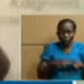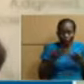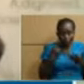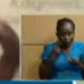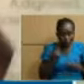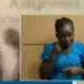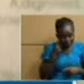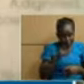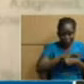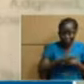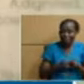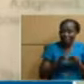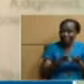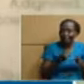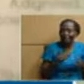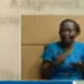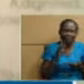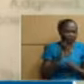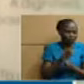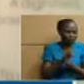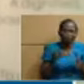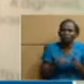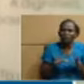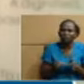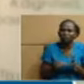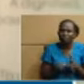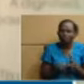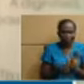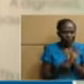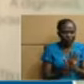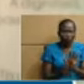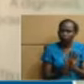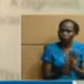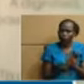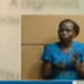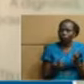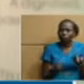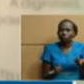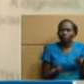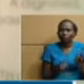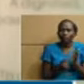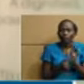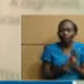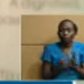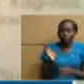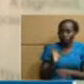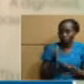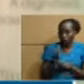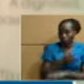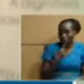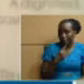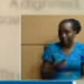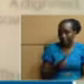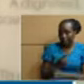COVID has brought in some complications in that, for example, the Commission has just been mentioning